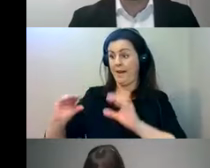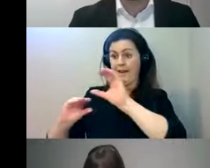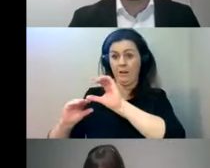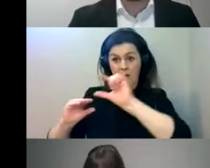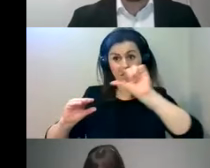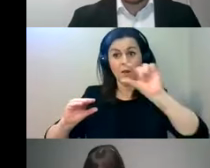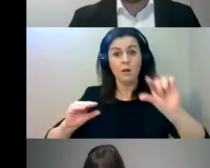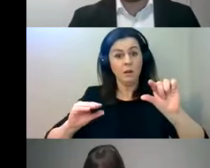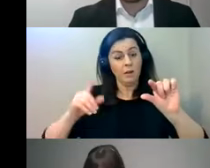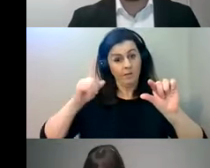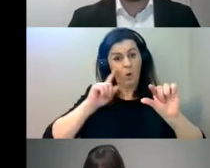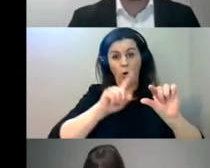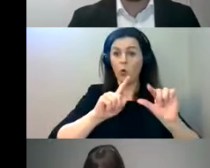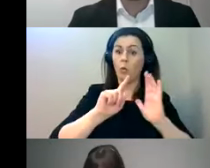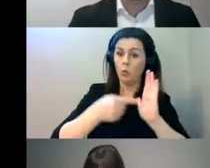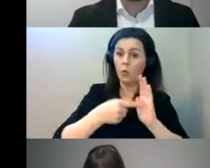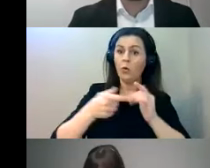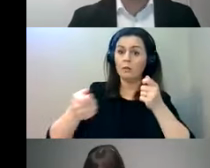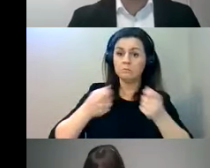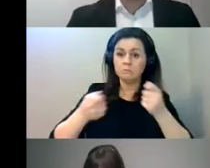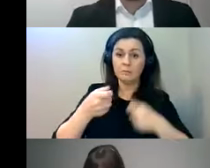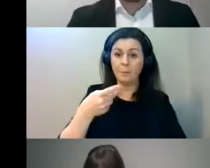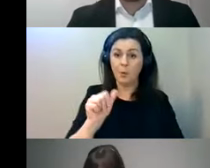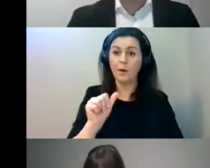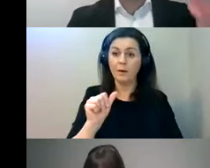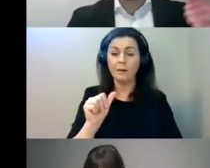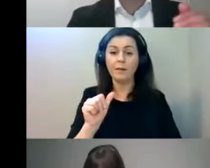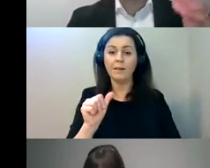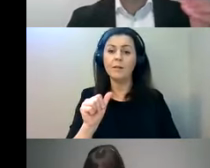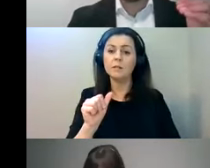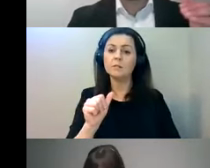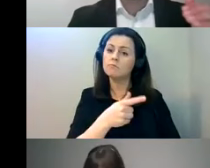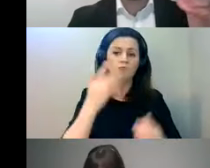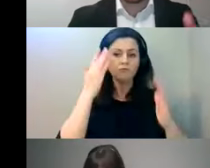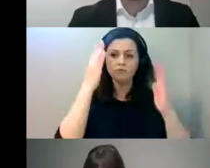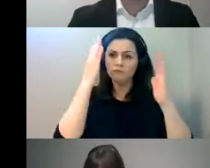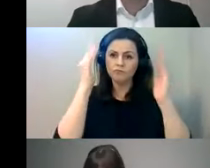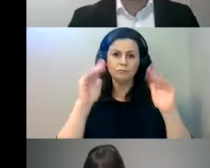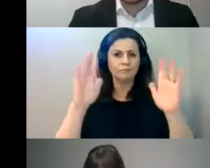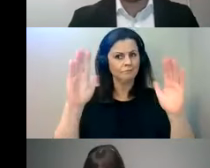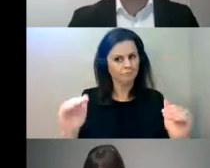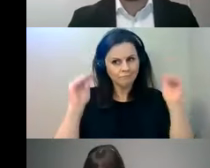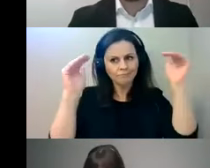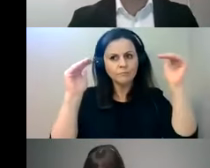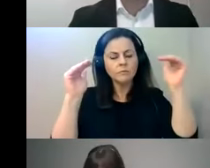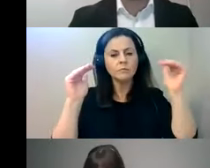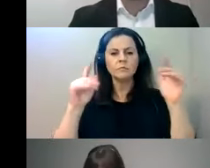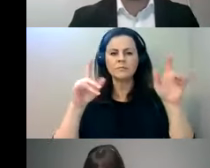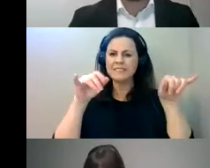your duty and the work that you do as an attorney, the expectations are going to be higher. The standard of